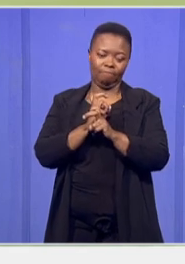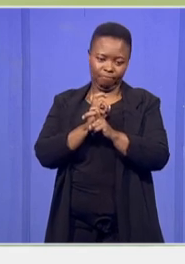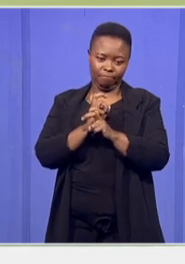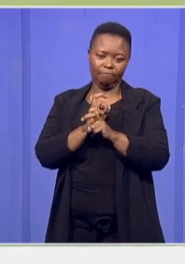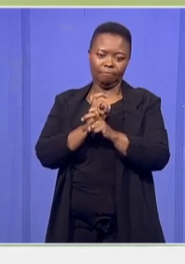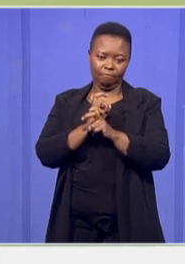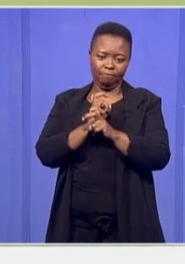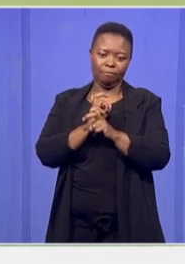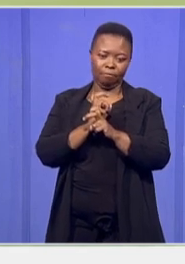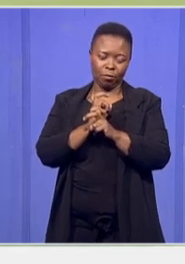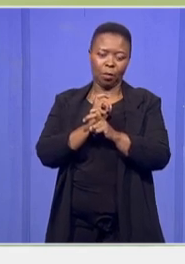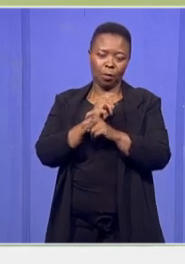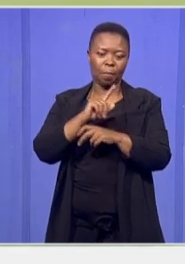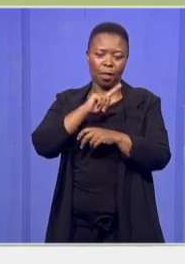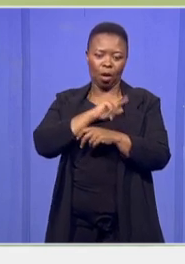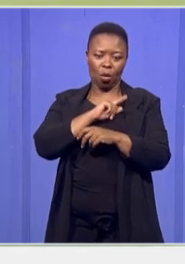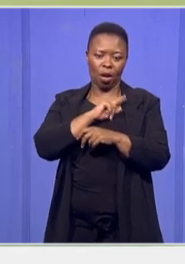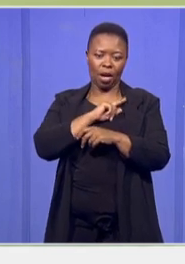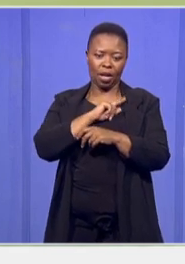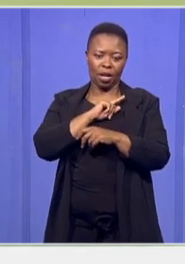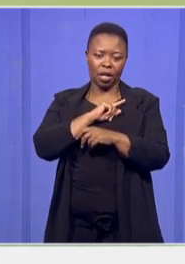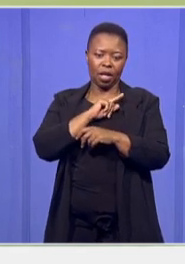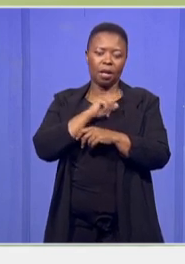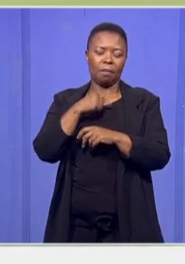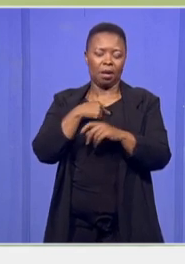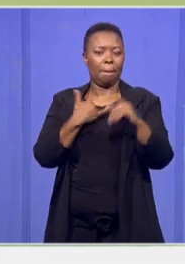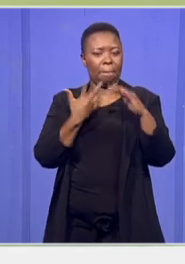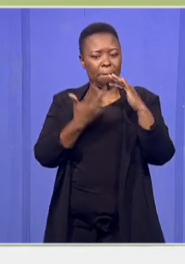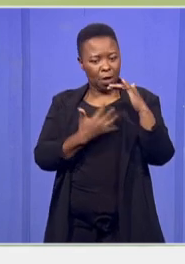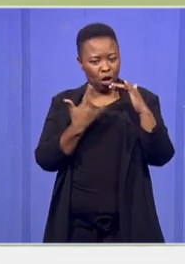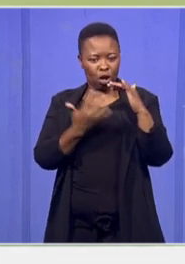Because it's always been my passion